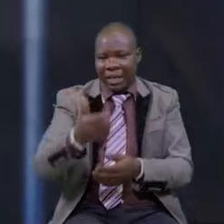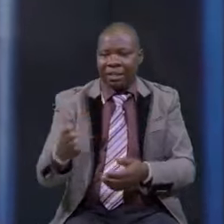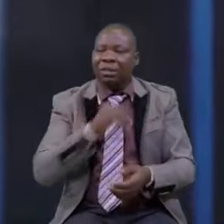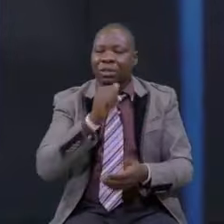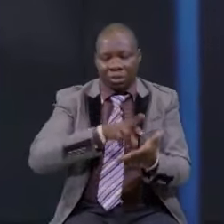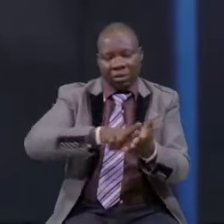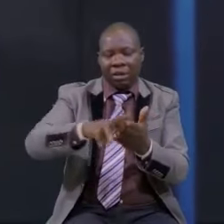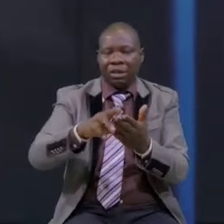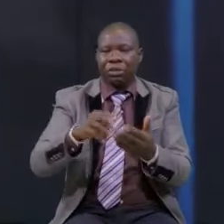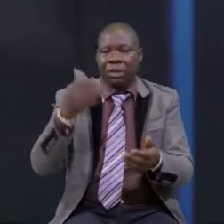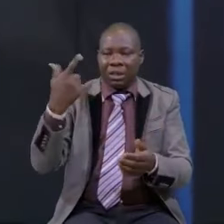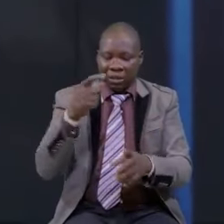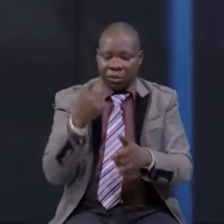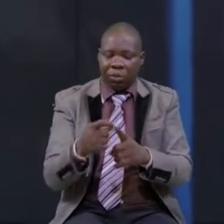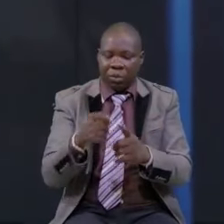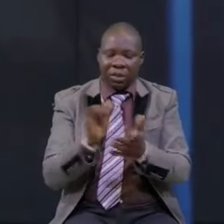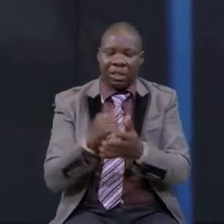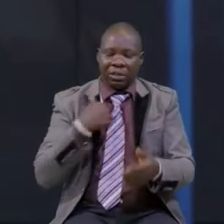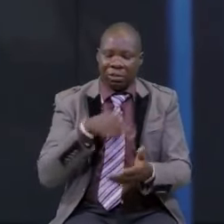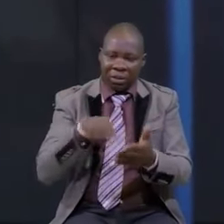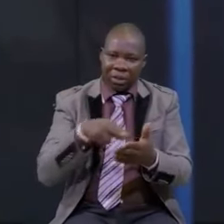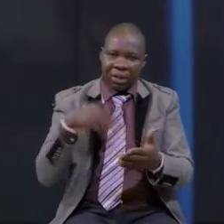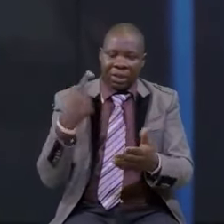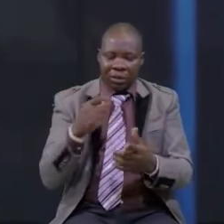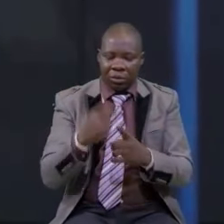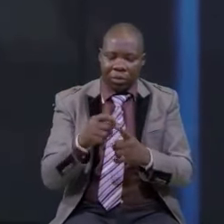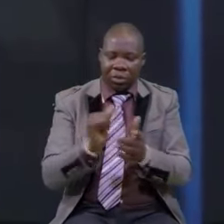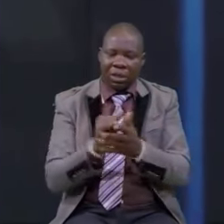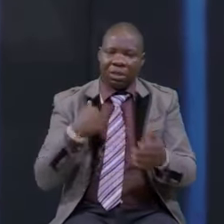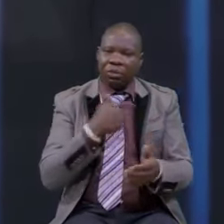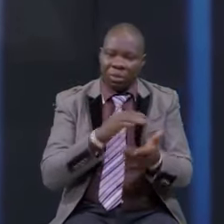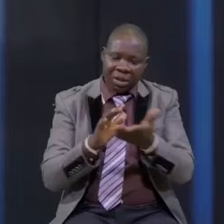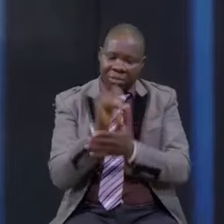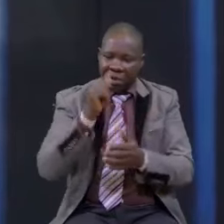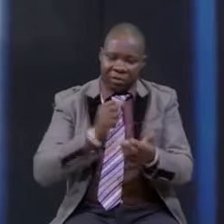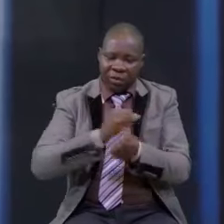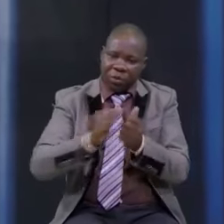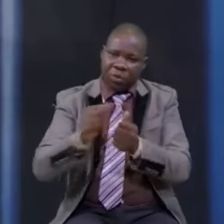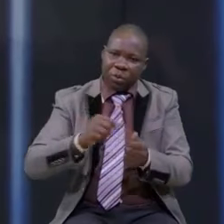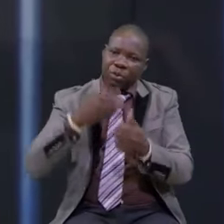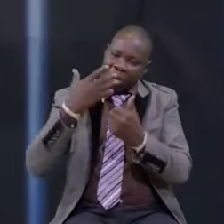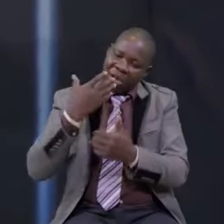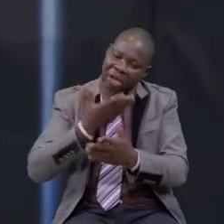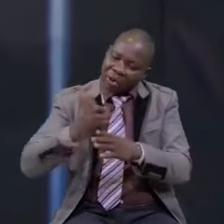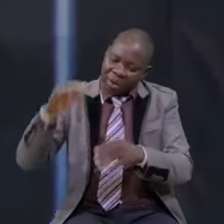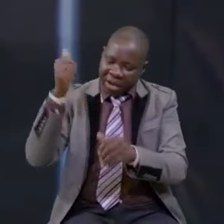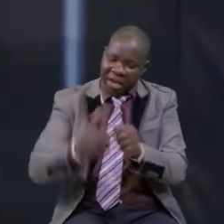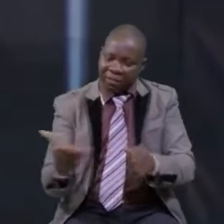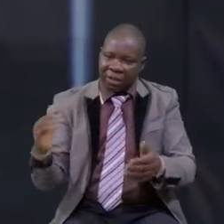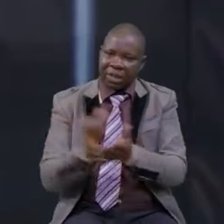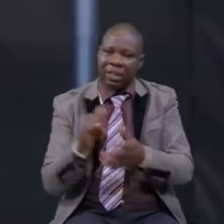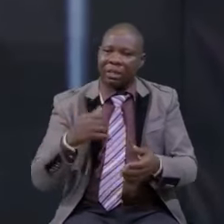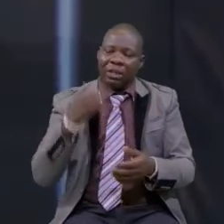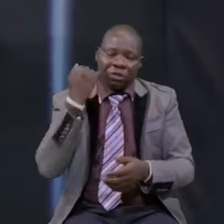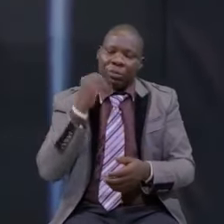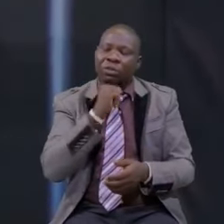unrighteous, the word that we read, the word that we believe, washes off everything that ought not to be there.